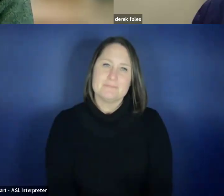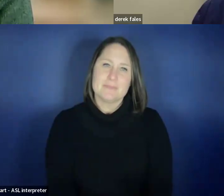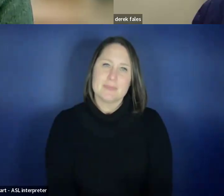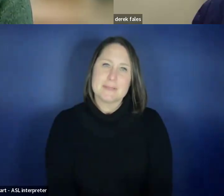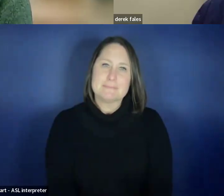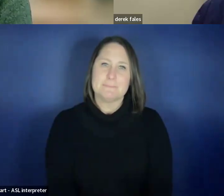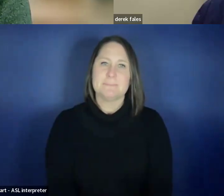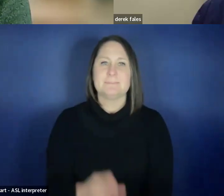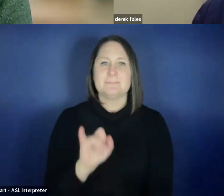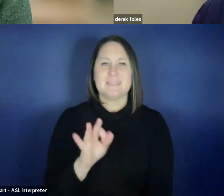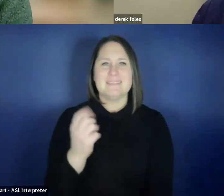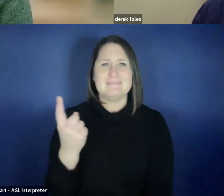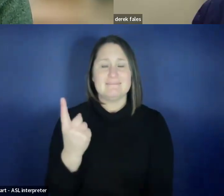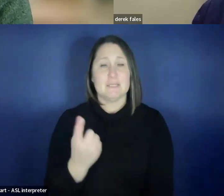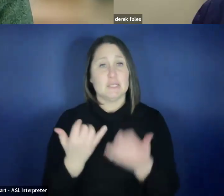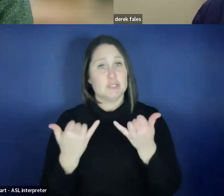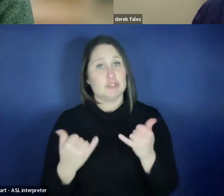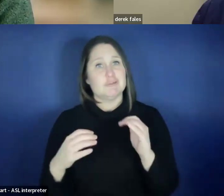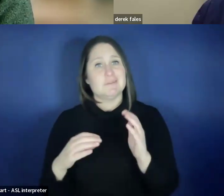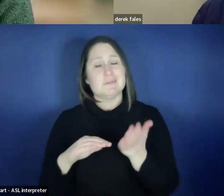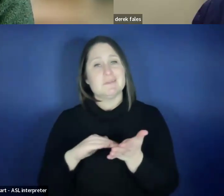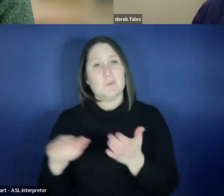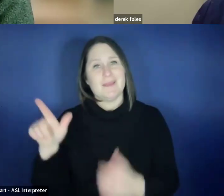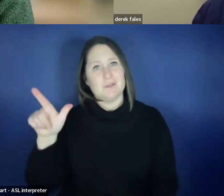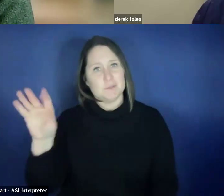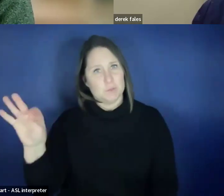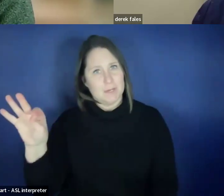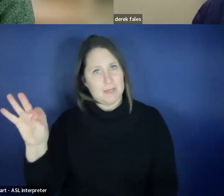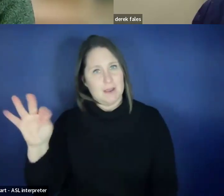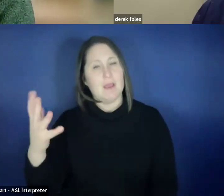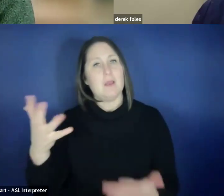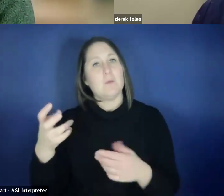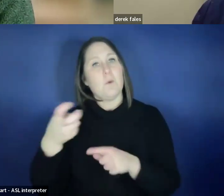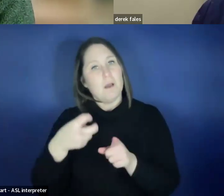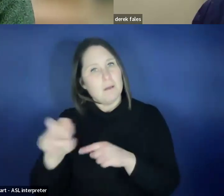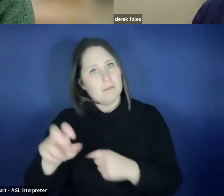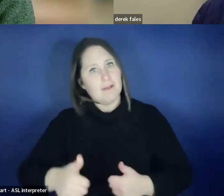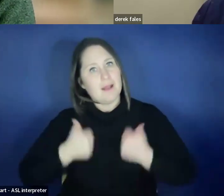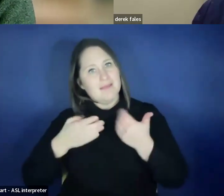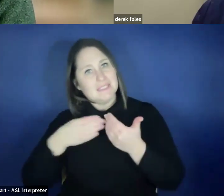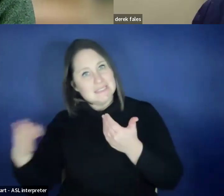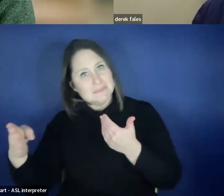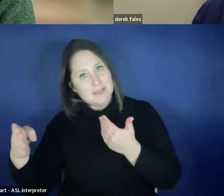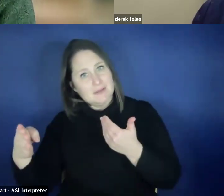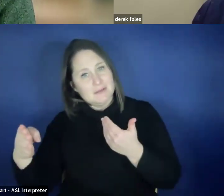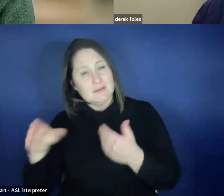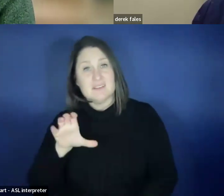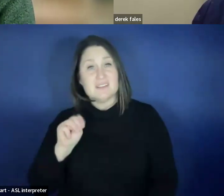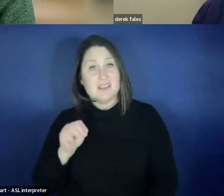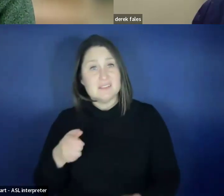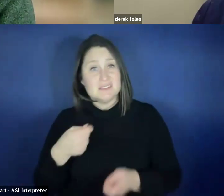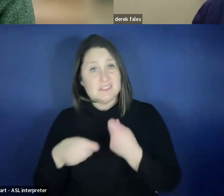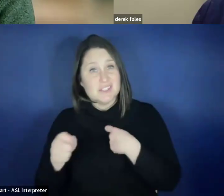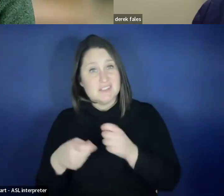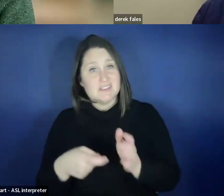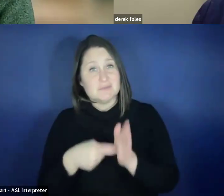If somebody's currently on Section 29 and they wanted to switch to the lifespan waiver, would they have to change case